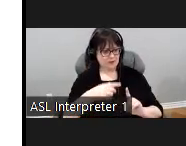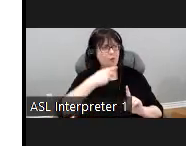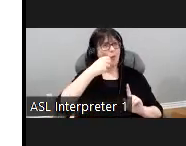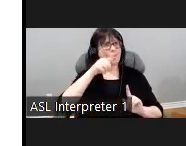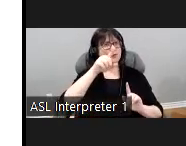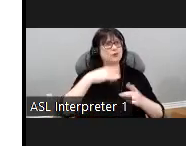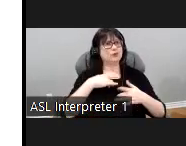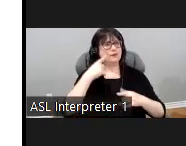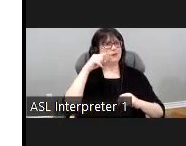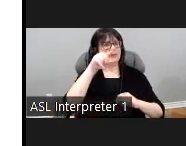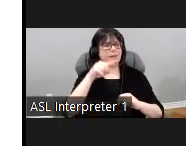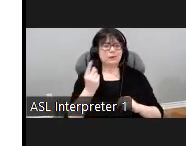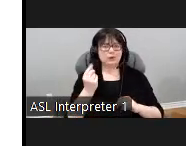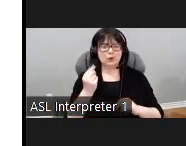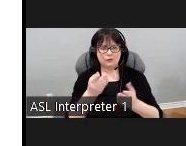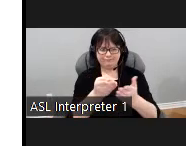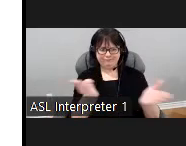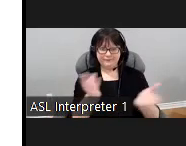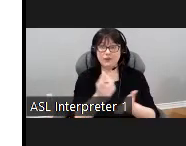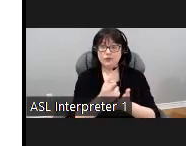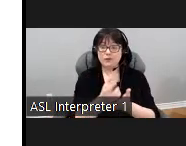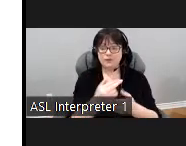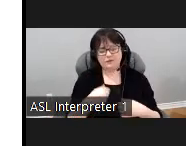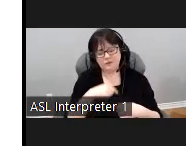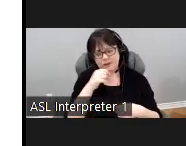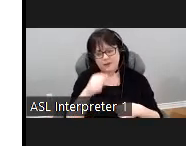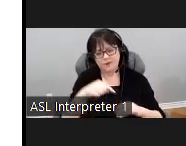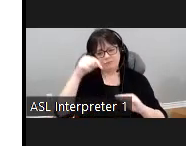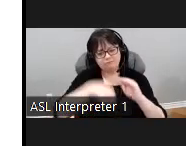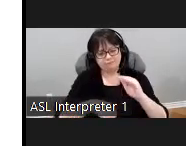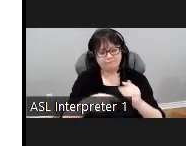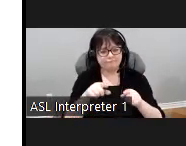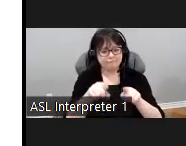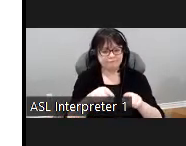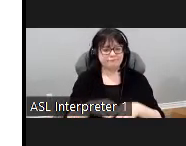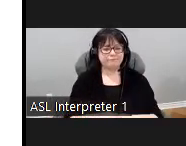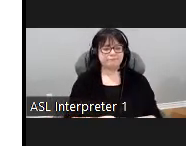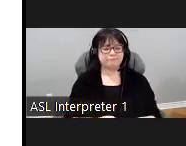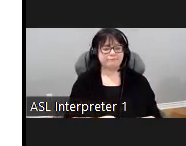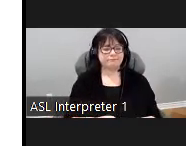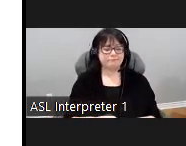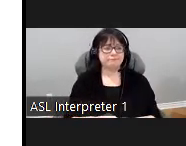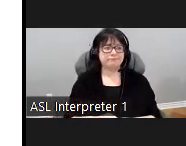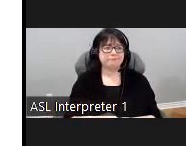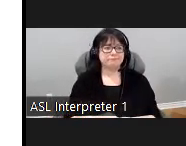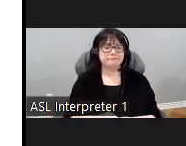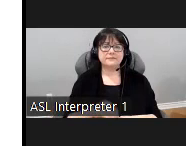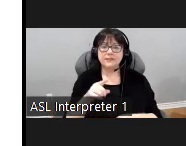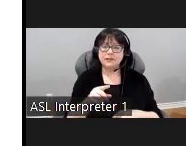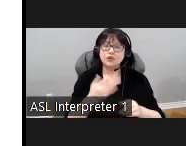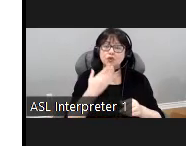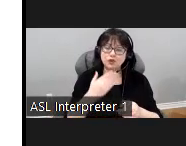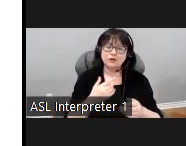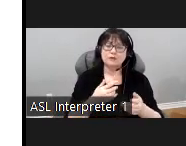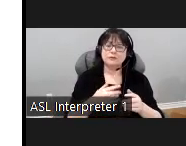point you to this resource. I'm not going to spend a lot of time on it, but it is designed to teach everyone about warning signs. This